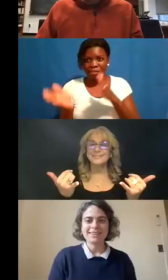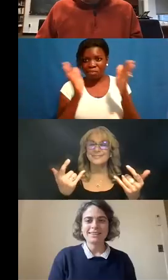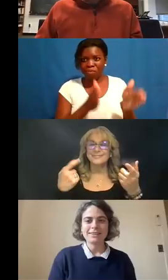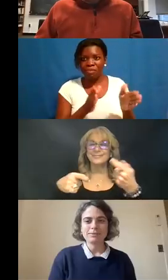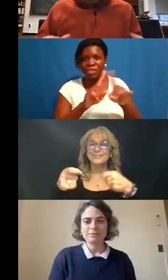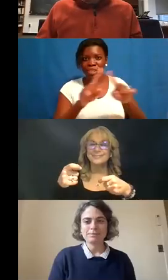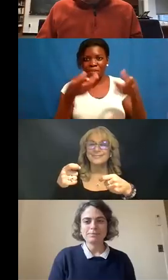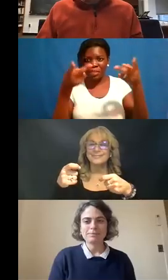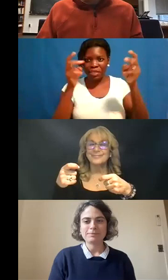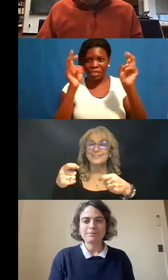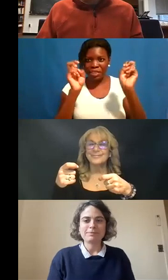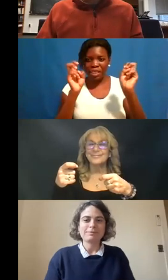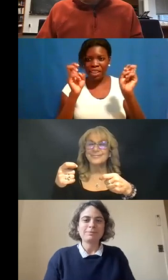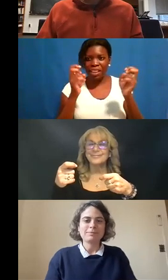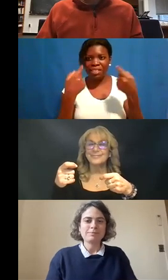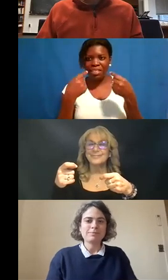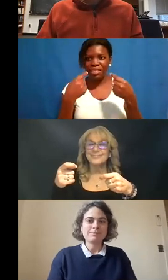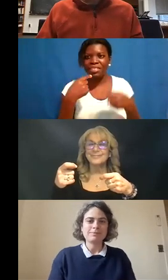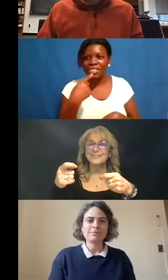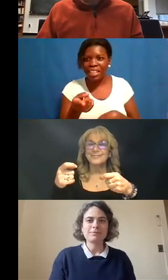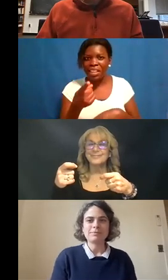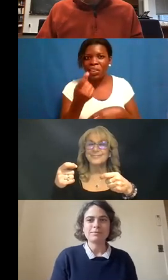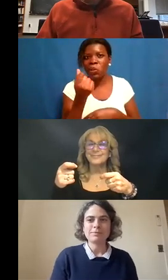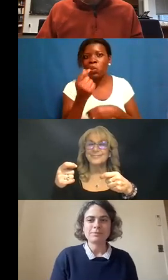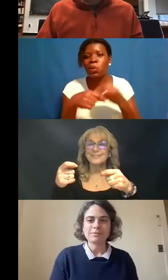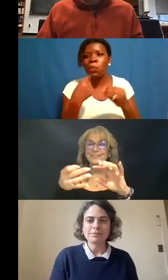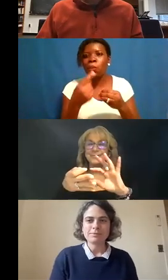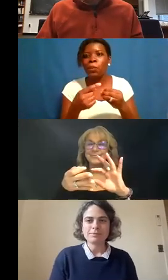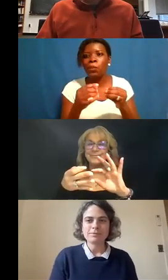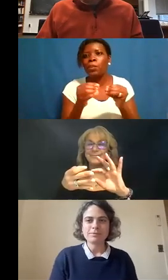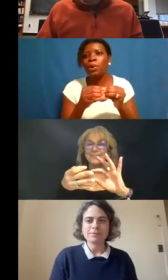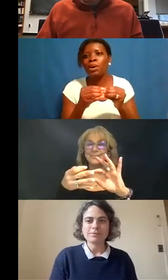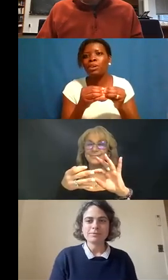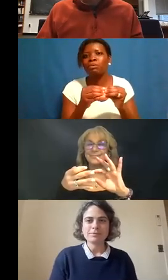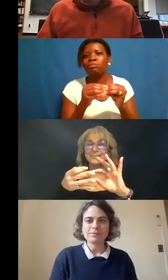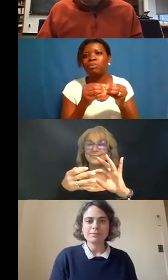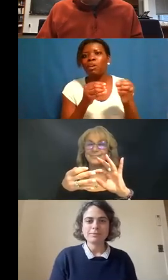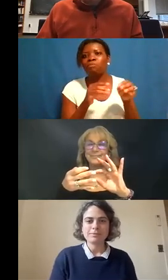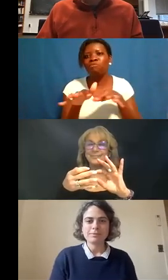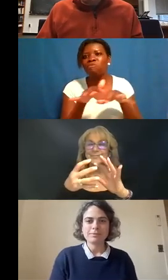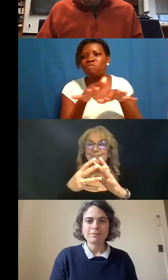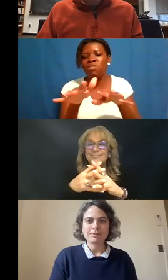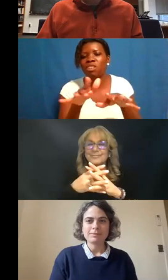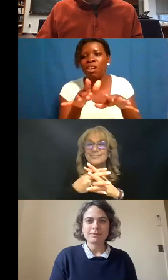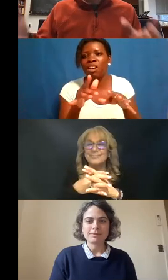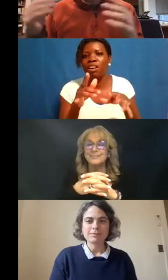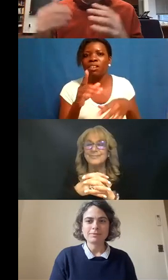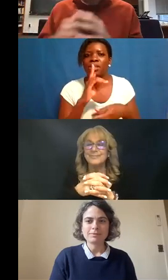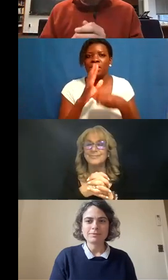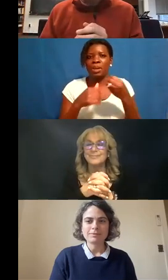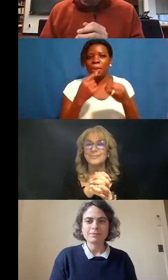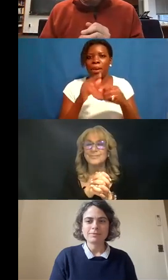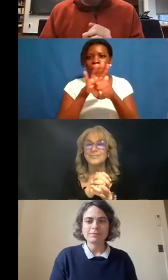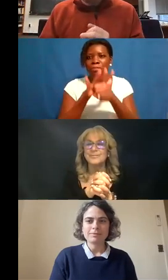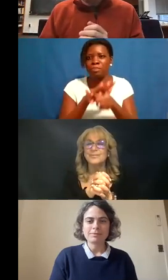about flow. And we're going to start with the concept of pressure. And Camille Duprat, a visiting